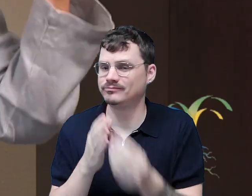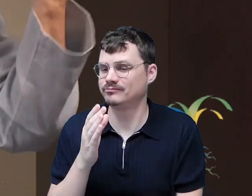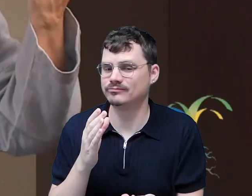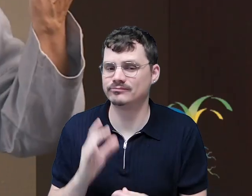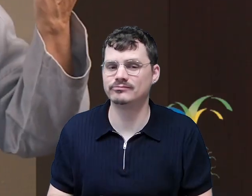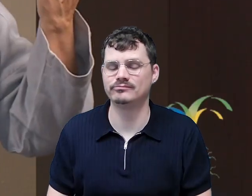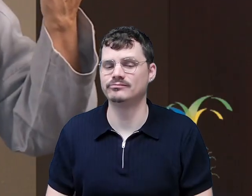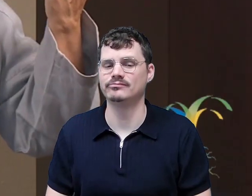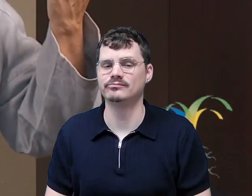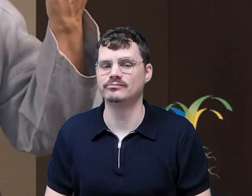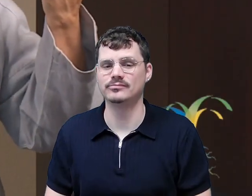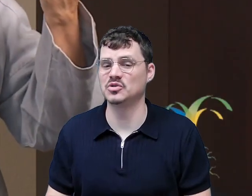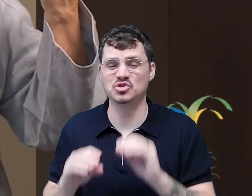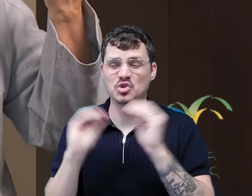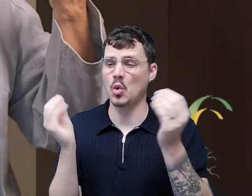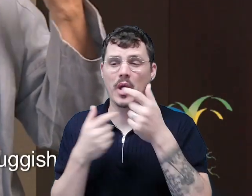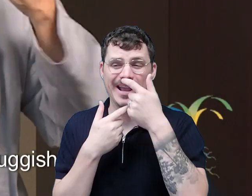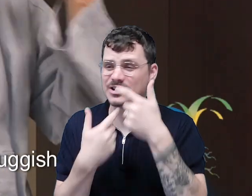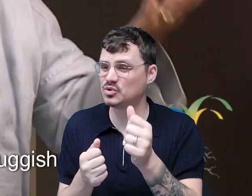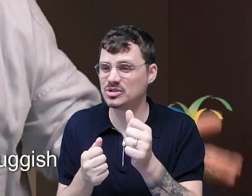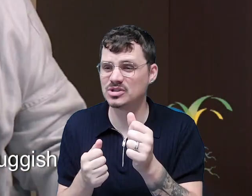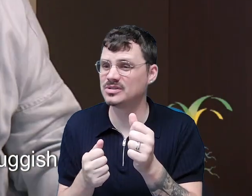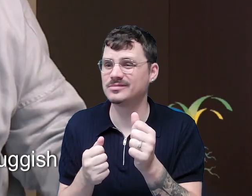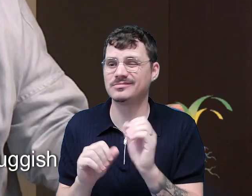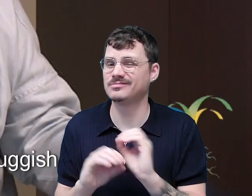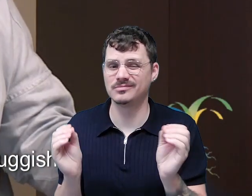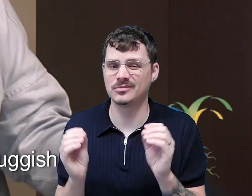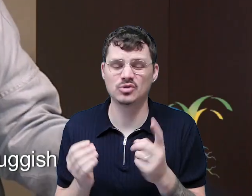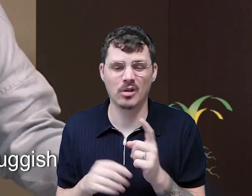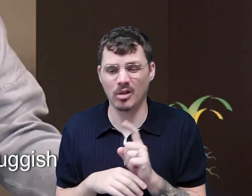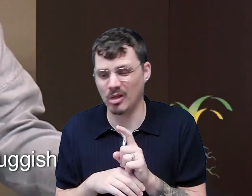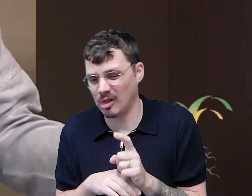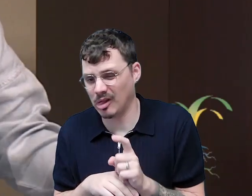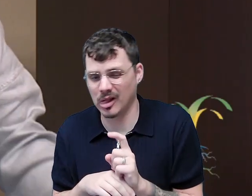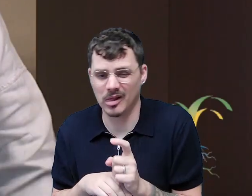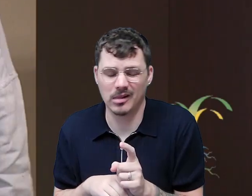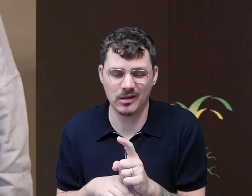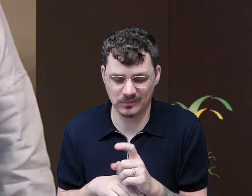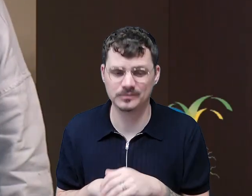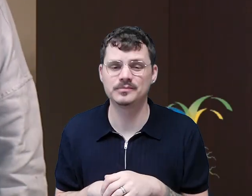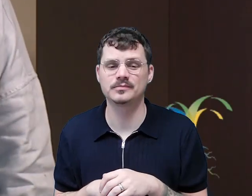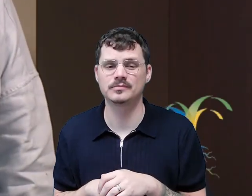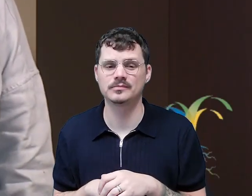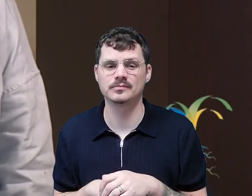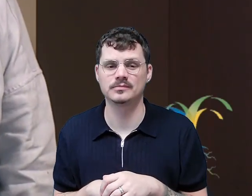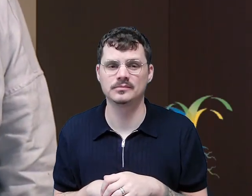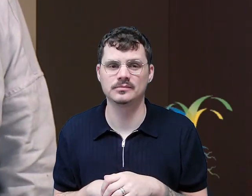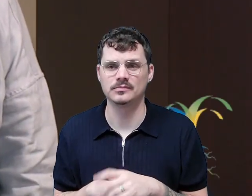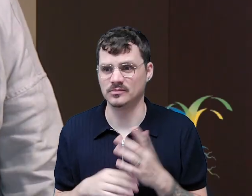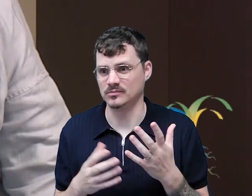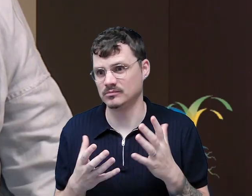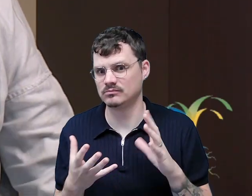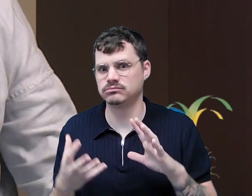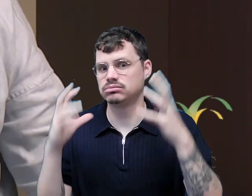no speech, no interest in doing anything, so sluggish she's barely moving, and